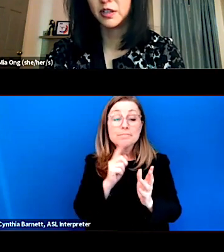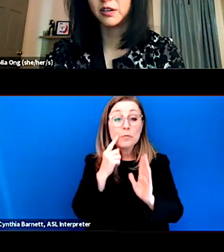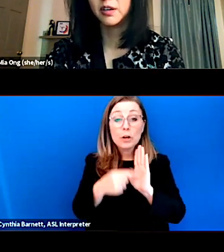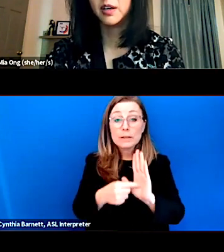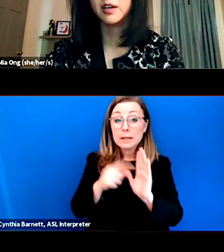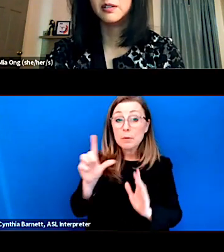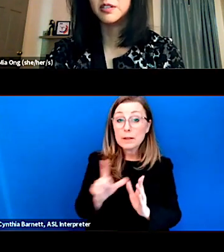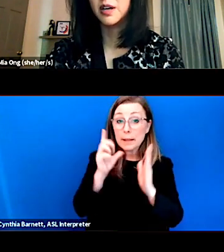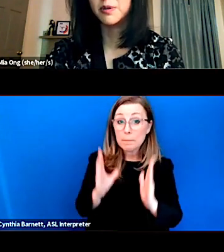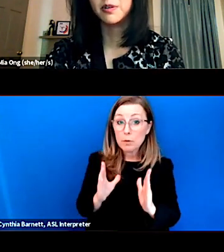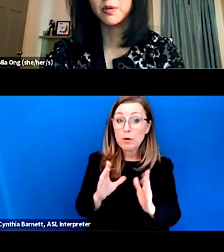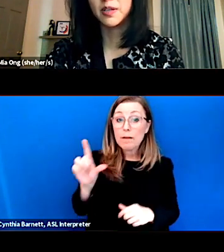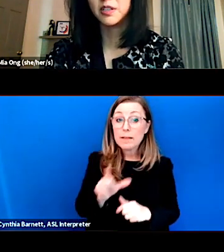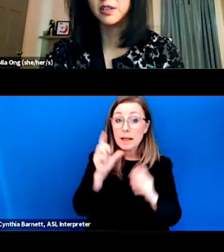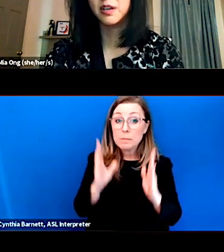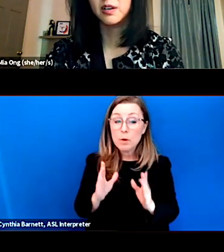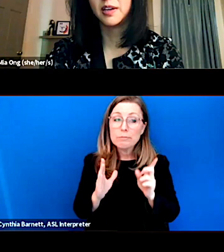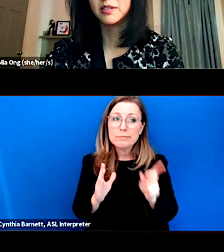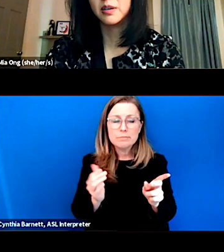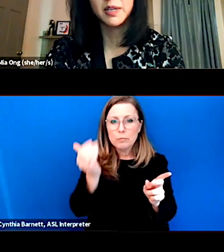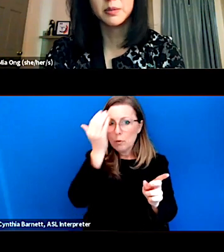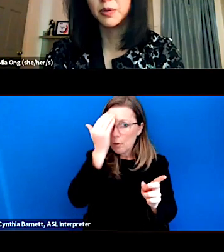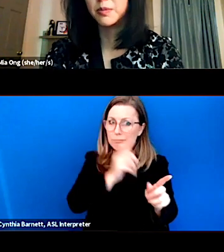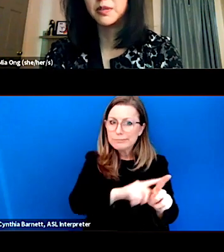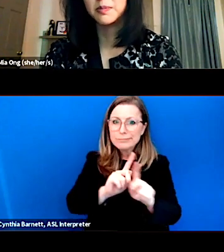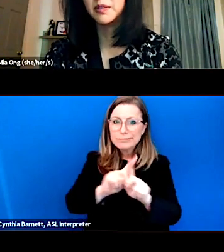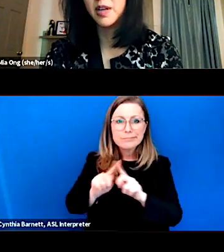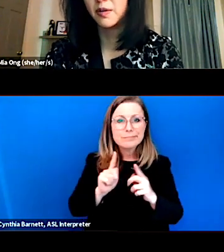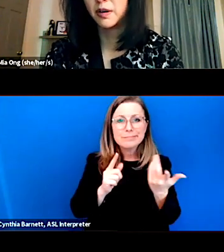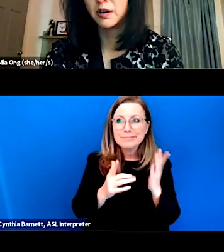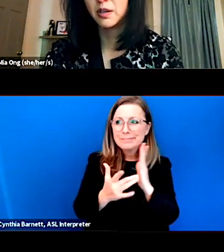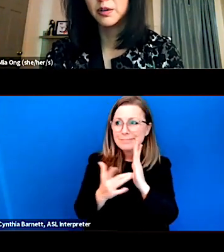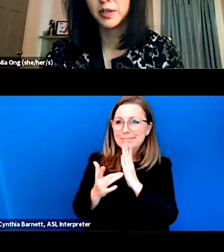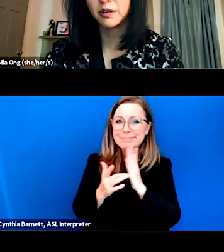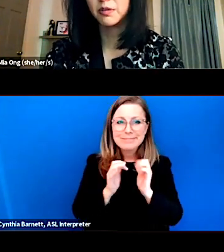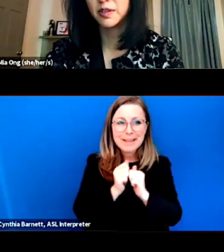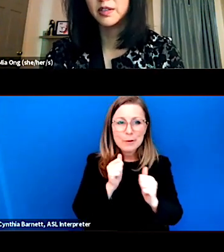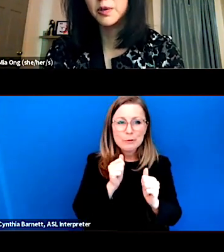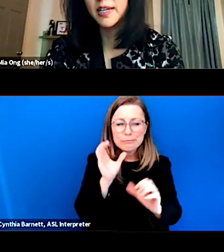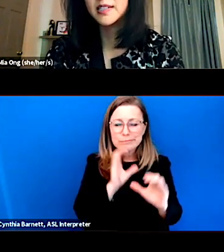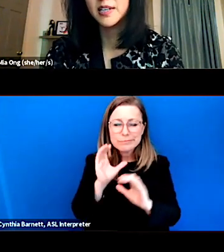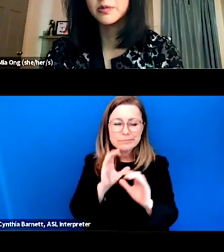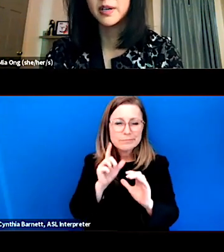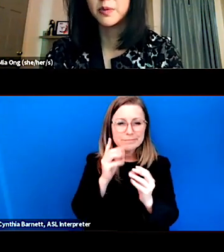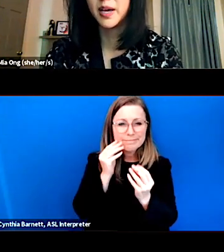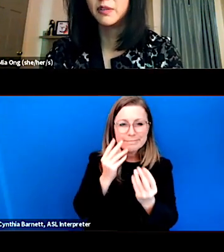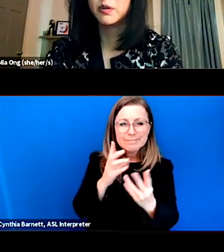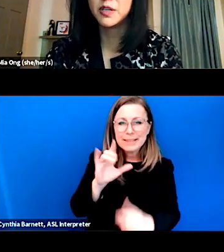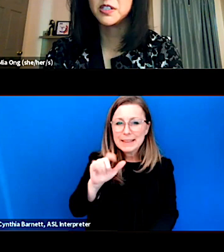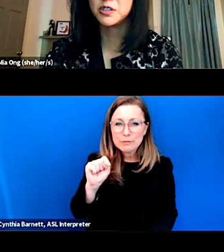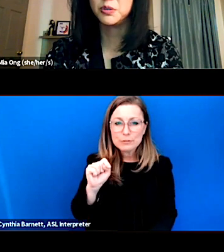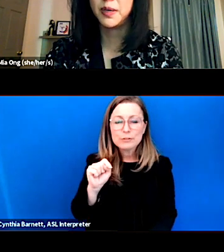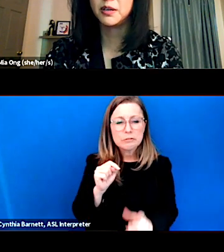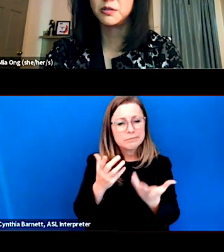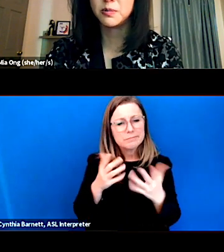literature, and just come with your question and ask, make an appointment to spend an hour looking through things. And you'll get a sense right away if your